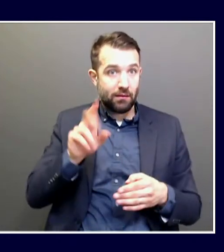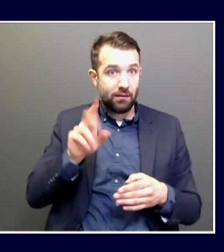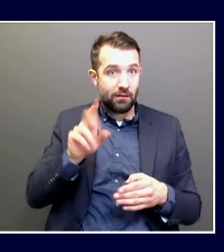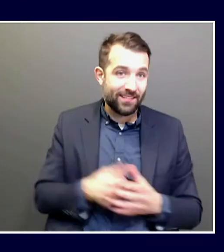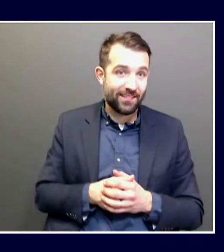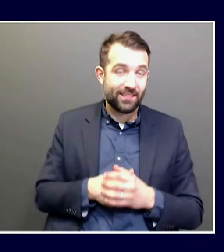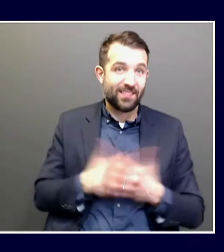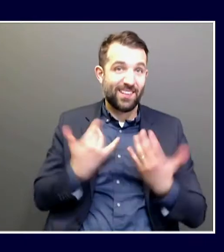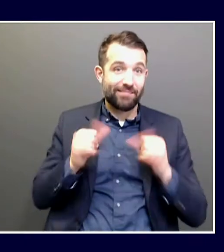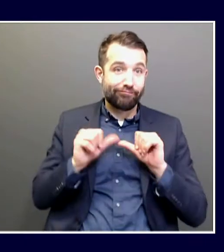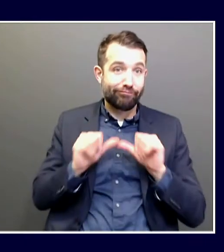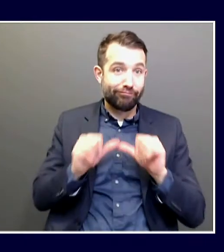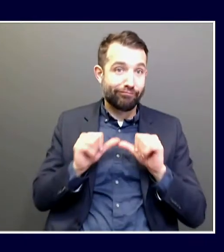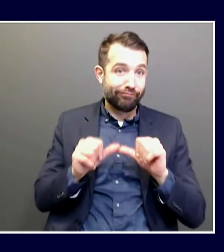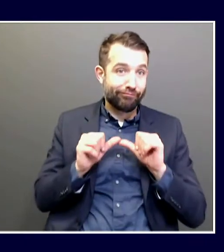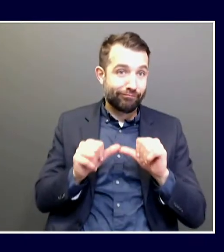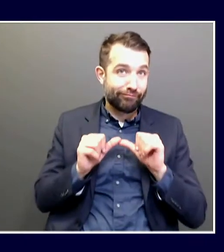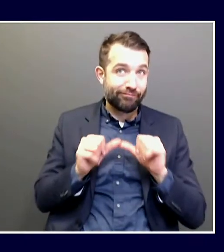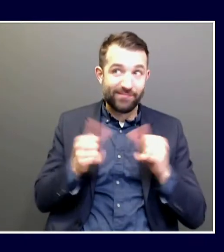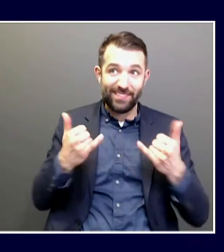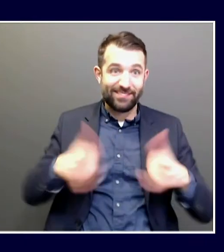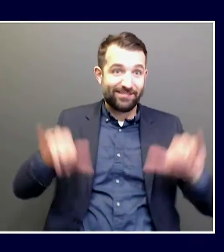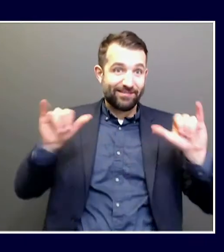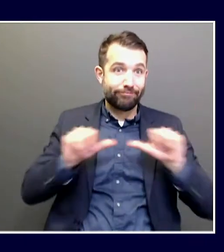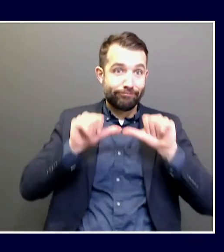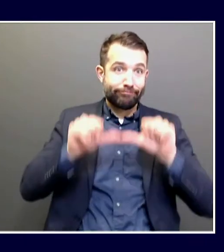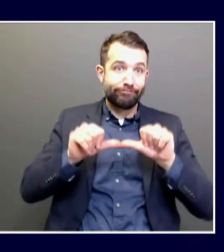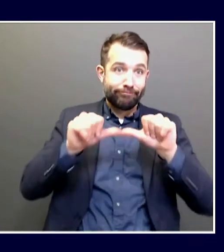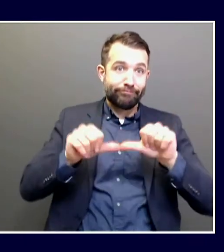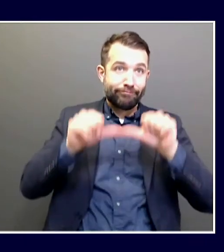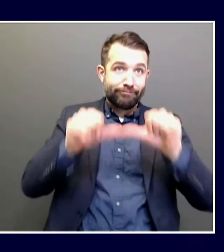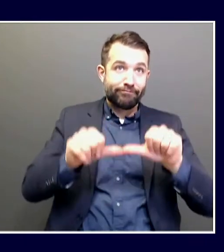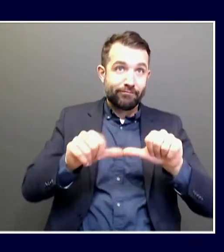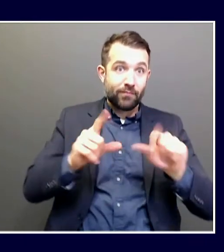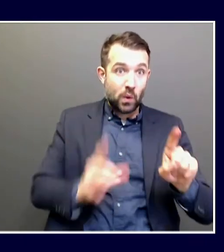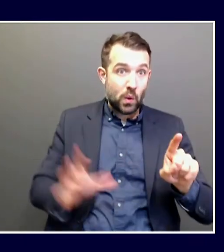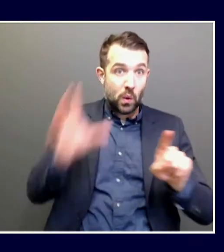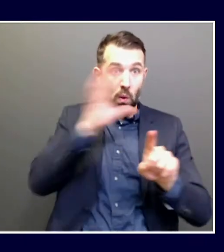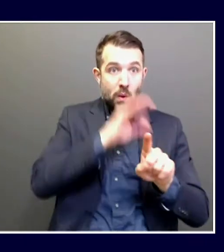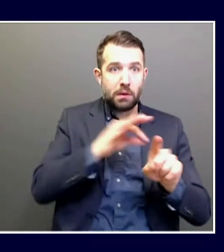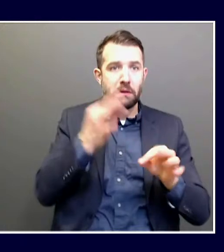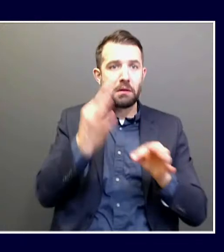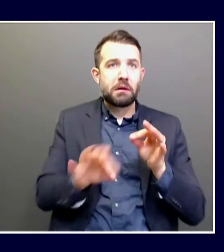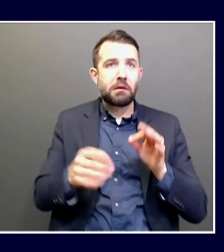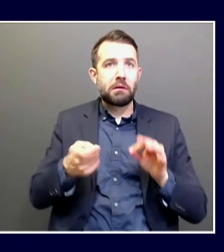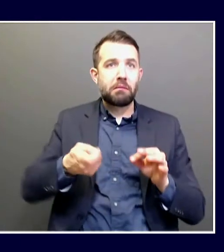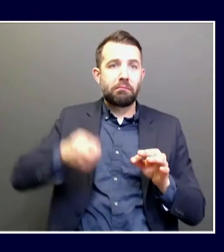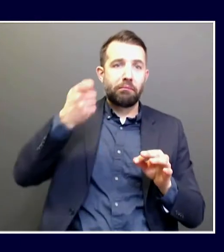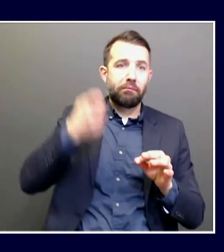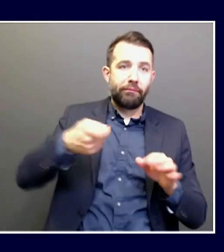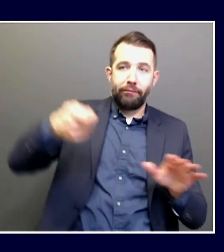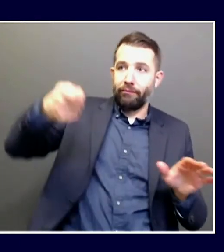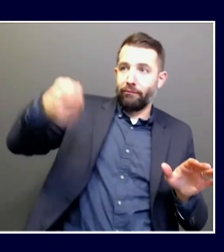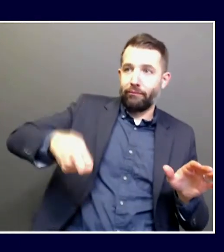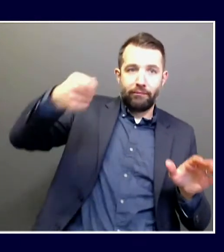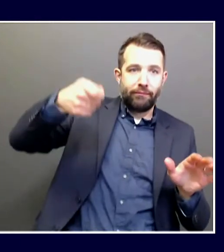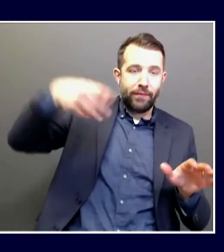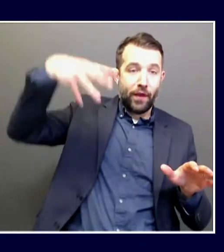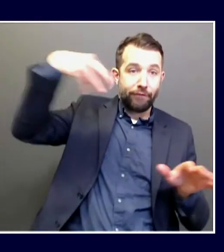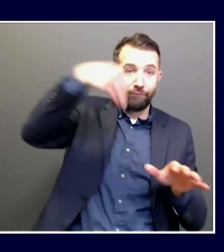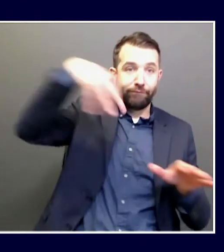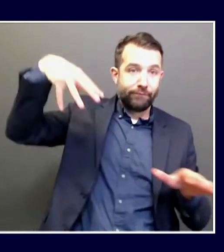that assumes it's a dichotomy. That assumes it's a switch on the wall that we turn on and off. It's not. It's a gradual process